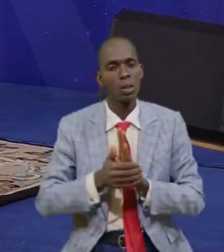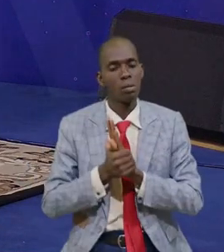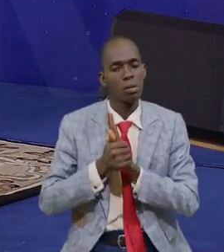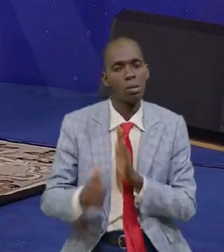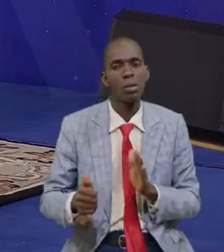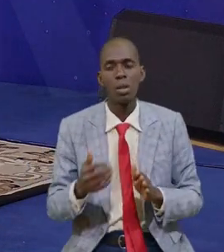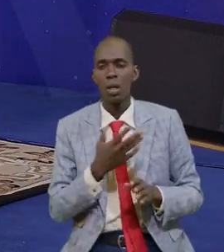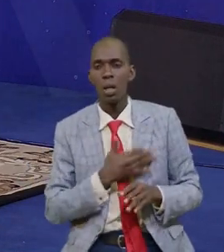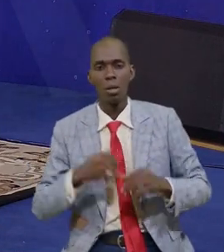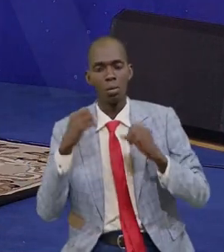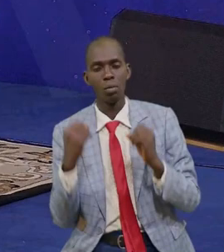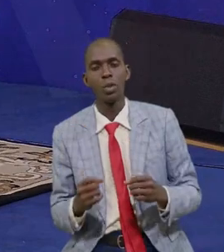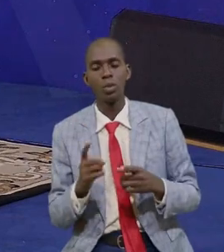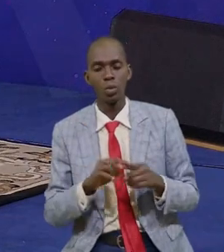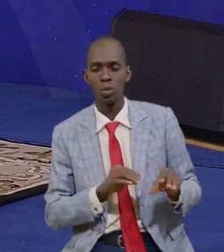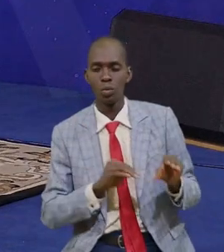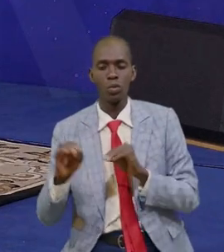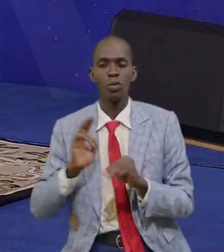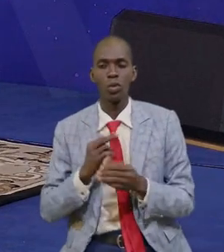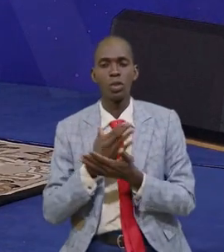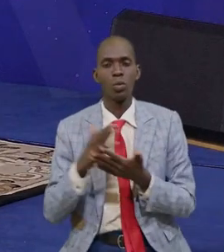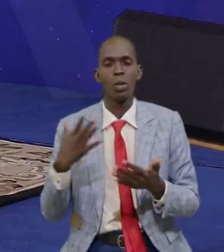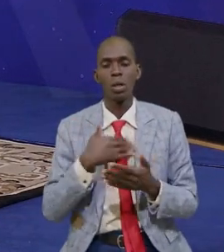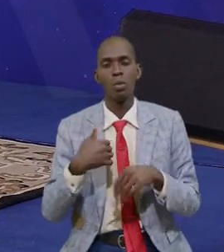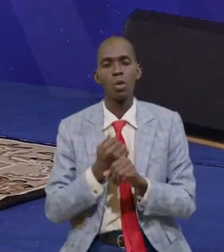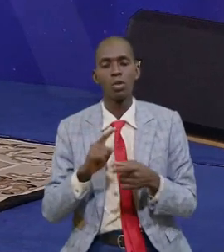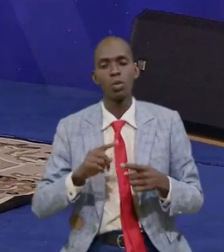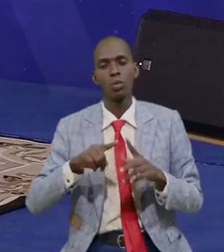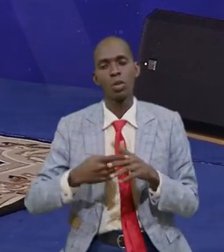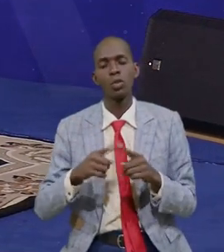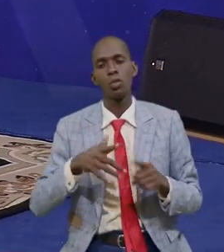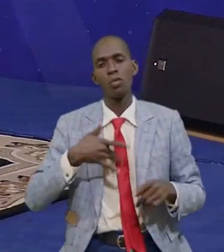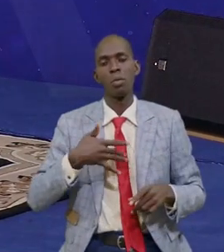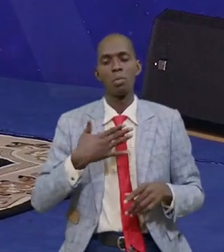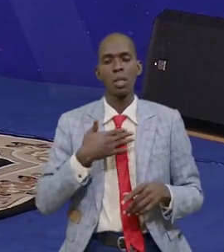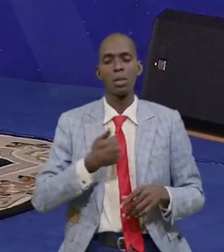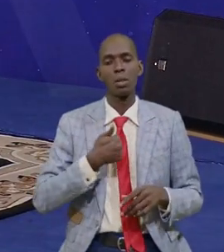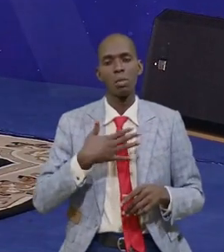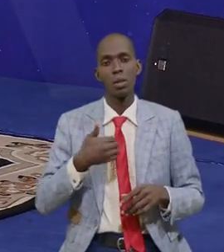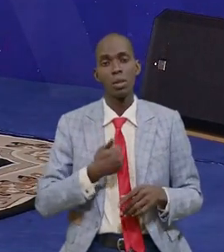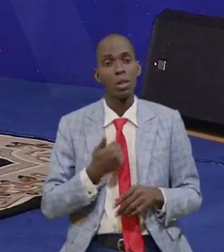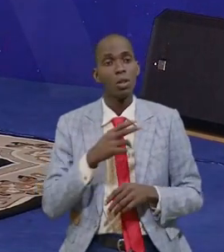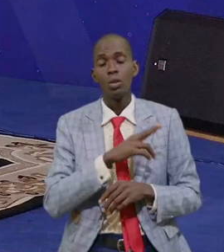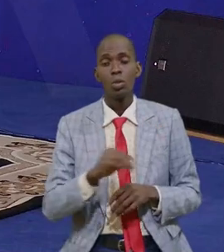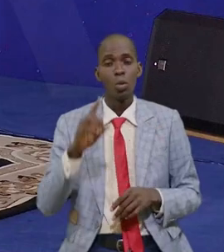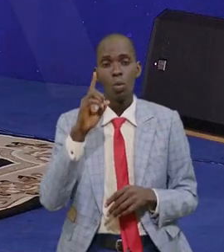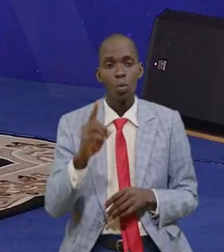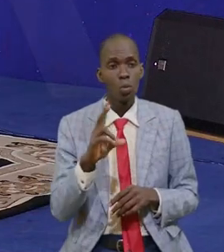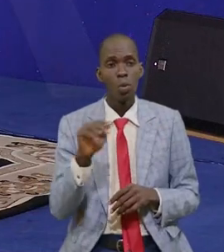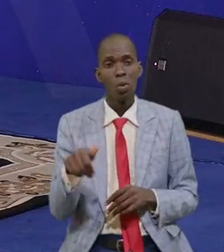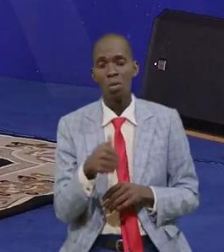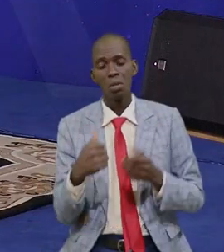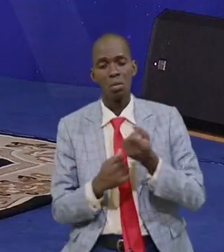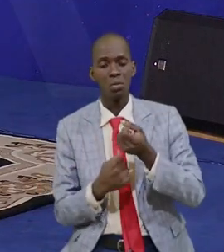about myself. For the foundation can no man lay than that which is laid already, which